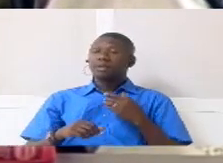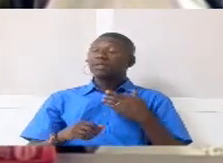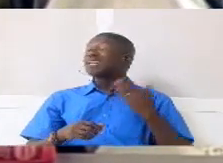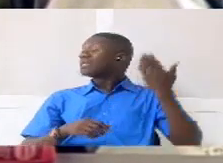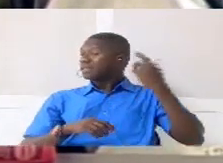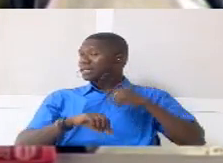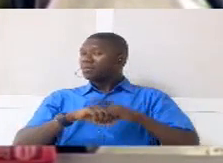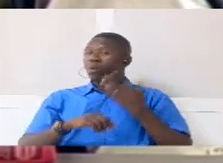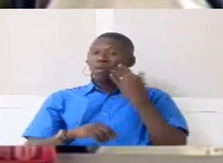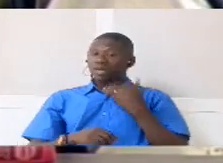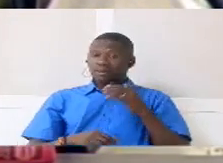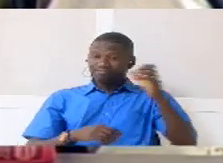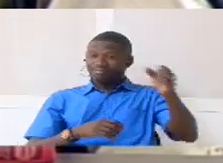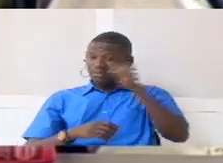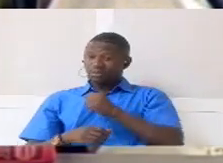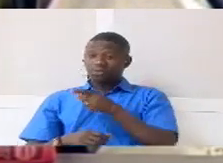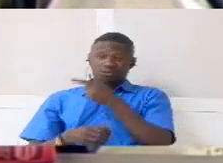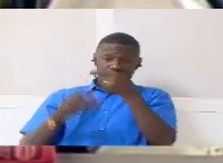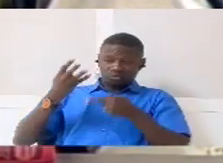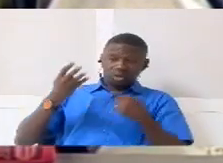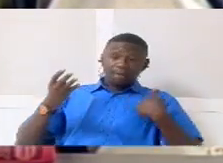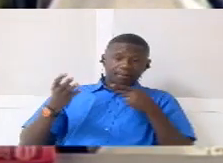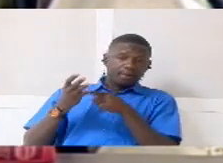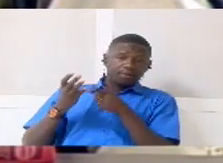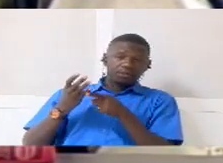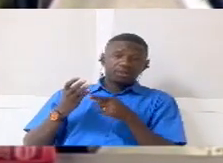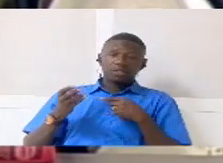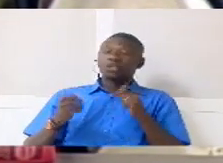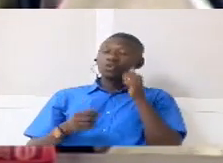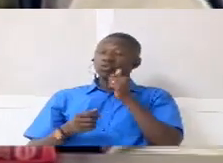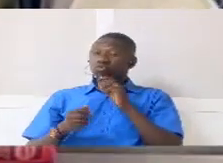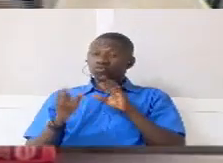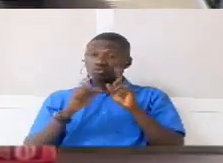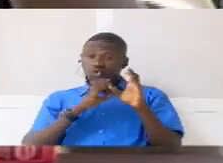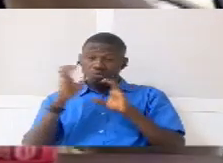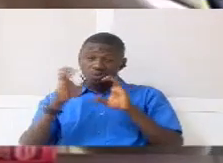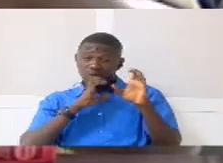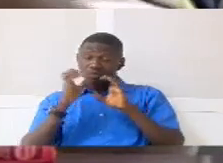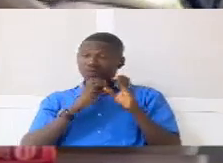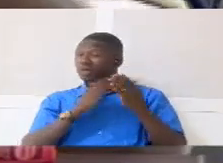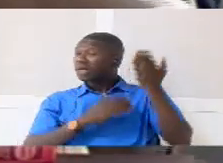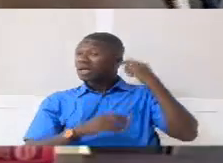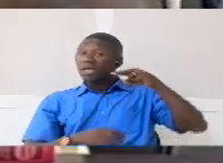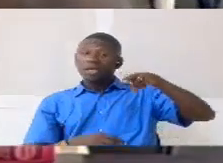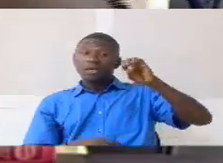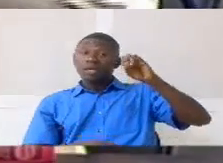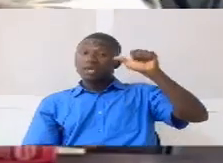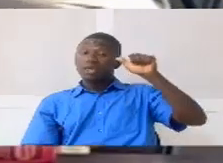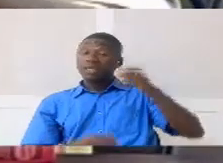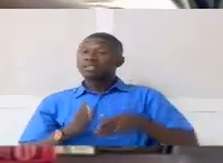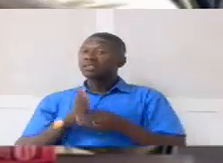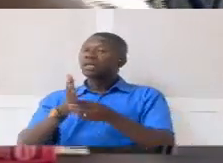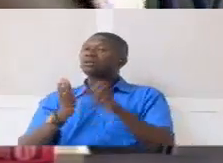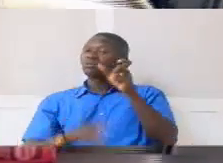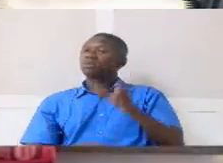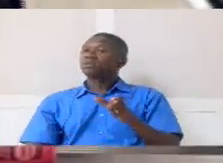days when they were bringing such prisoners, they used to communicate with the former director. Then was in ana ayo kibaro di Allah ko be mo nangam na